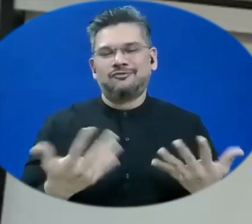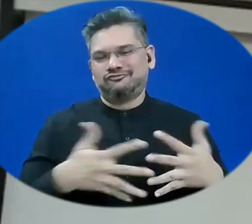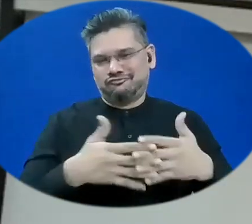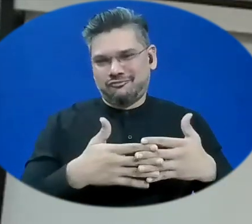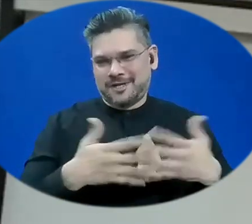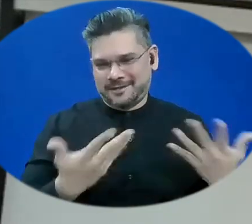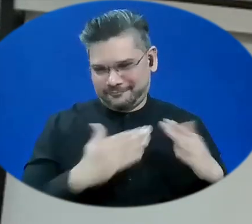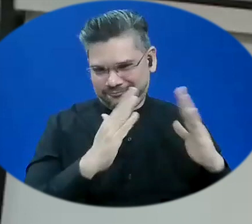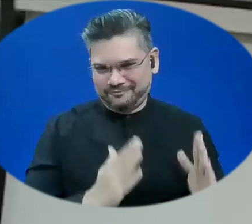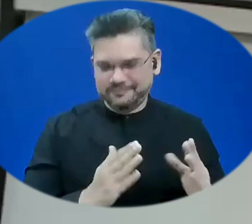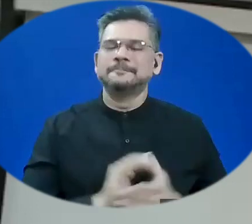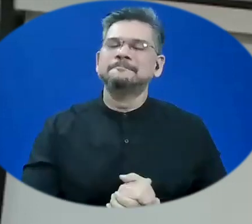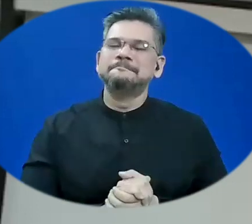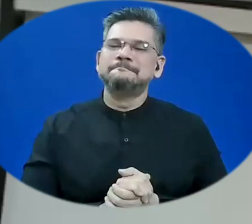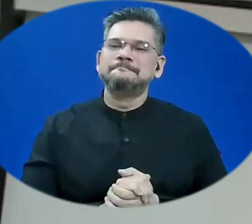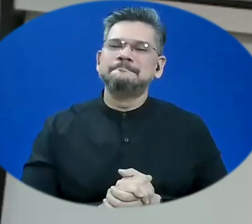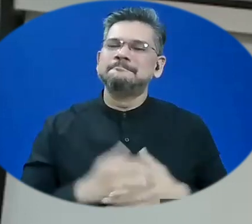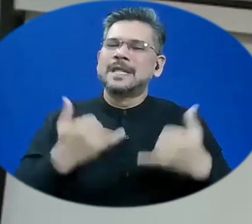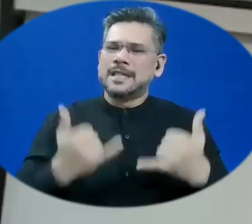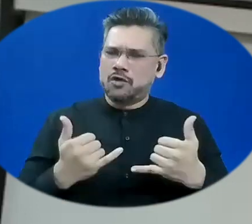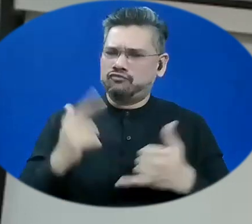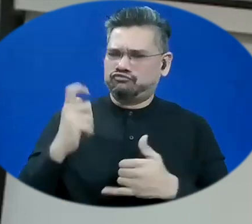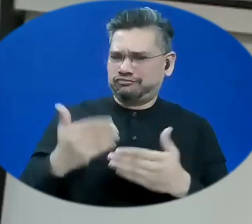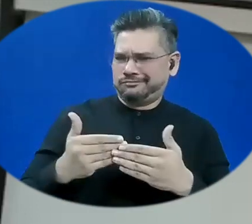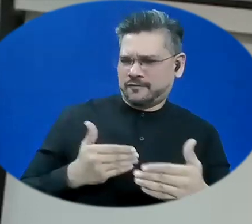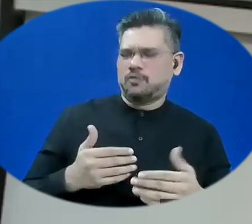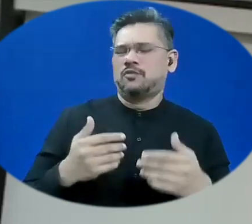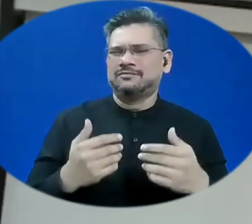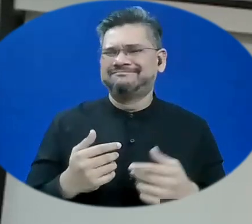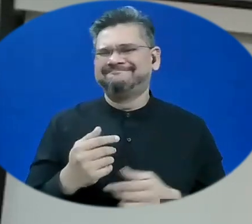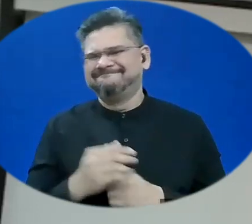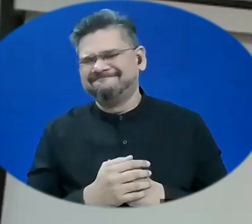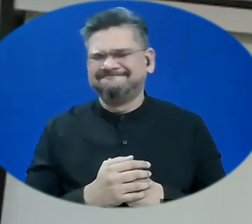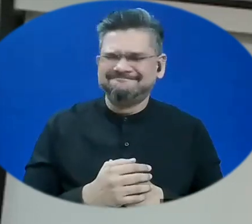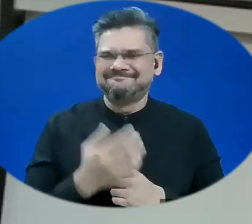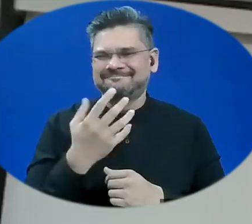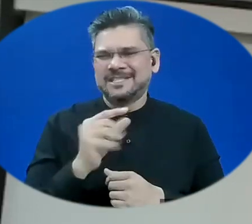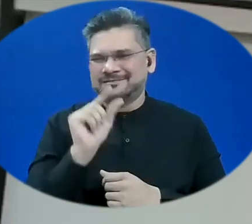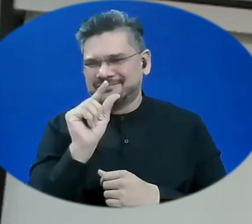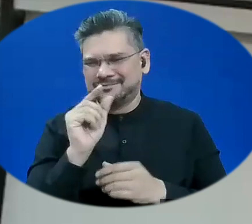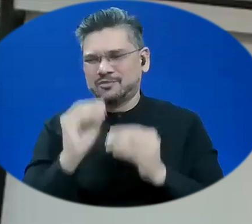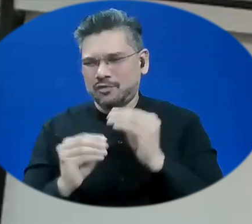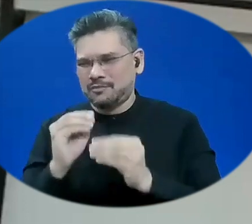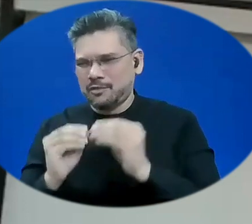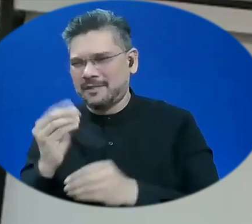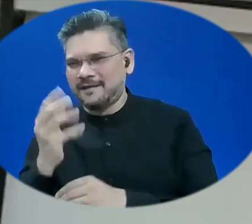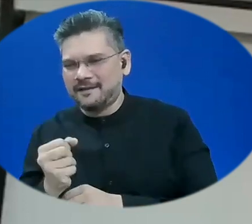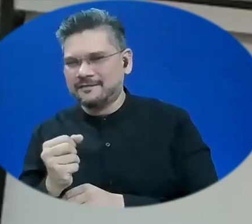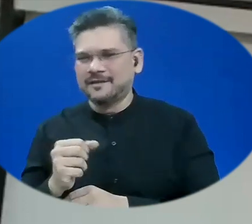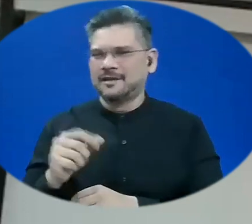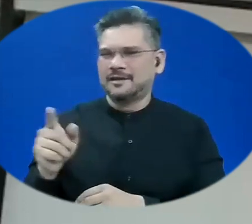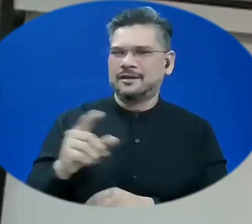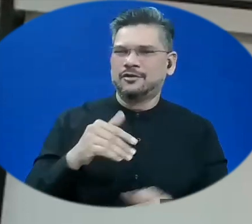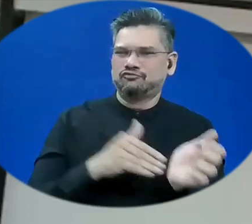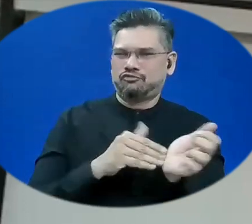Before we begin, I'd like to let you know that due to some unforeseen circumstances, Dr. Bobby John is unable to join us